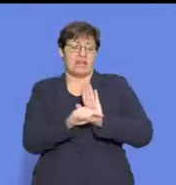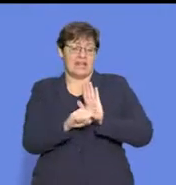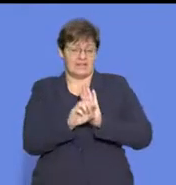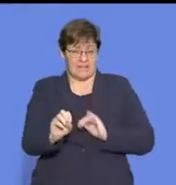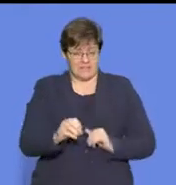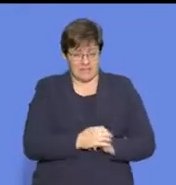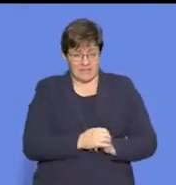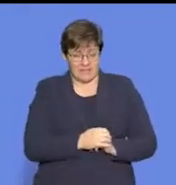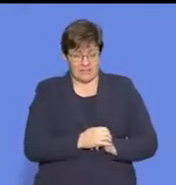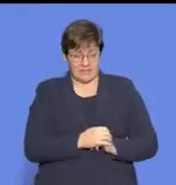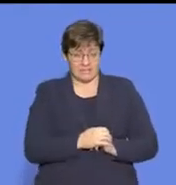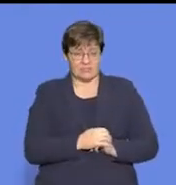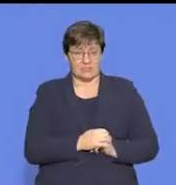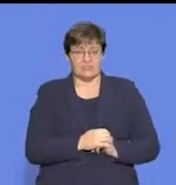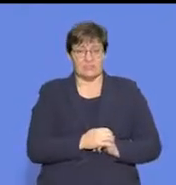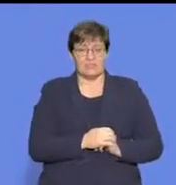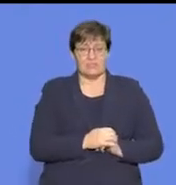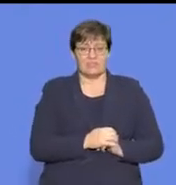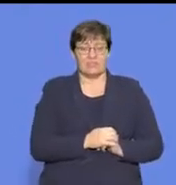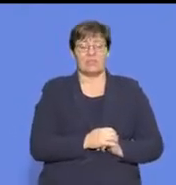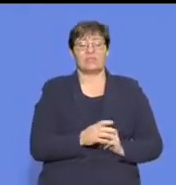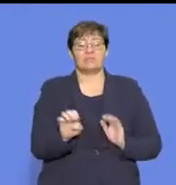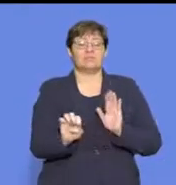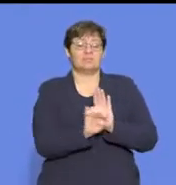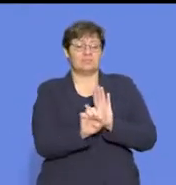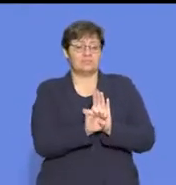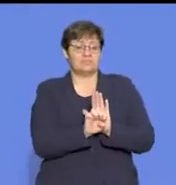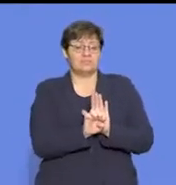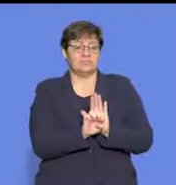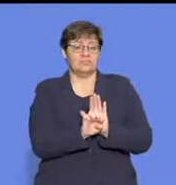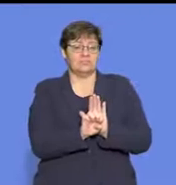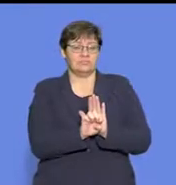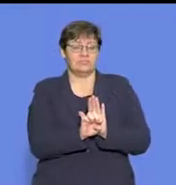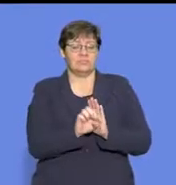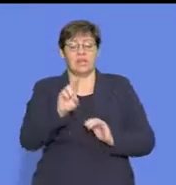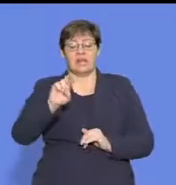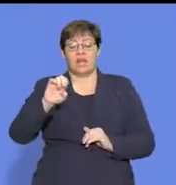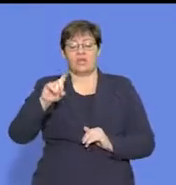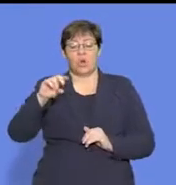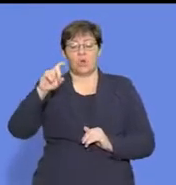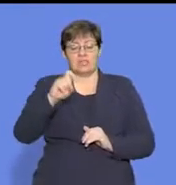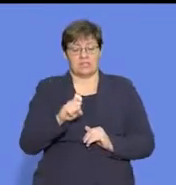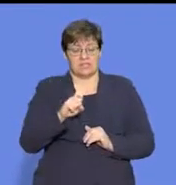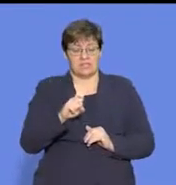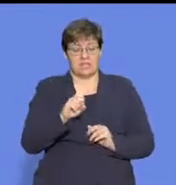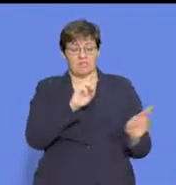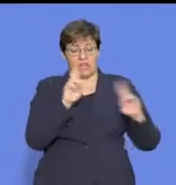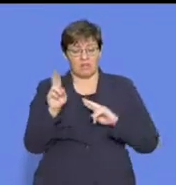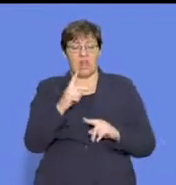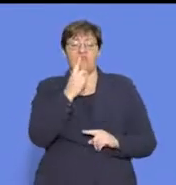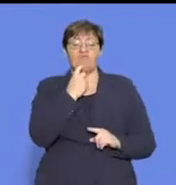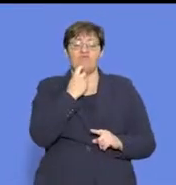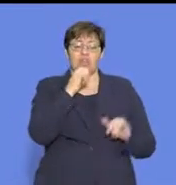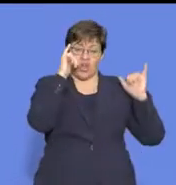electrons. So it's direct transfer of electrons. It's an example of a redox reaction. But